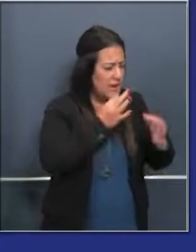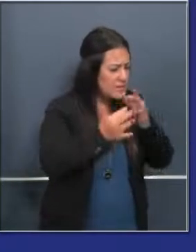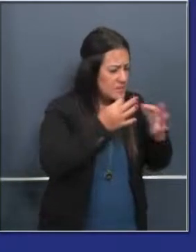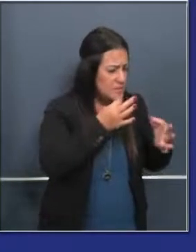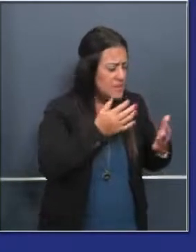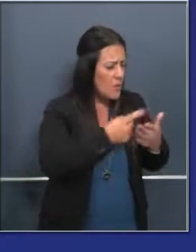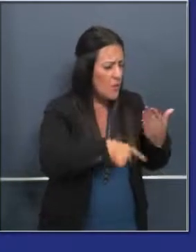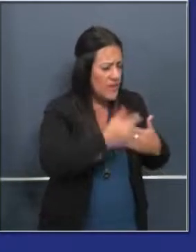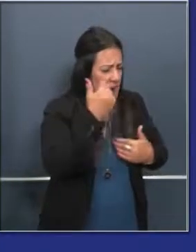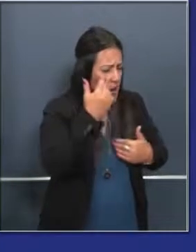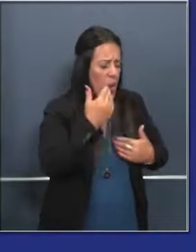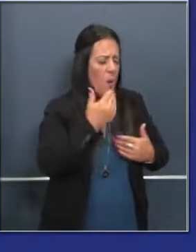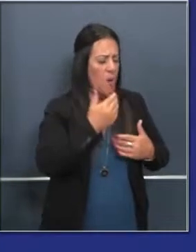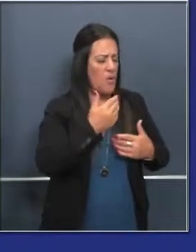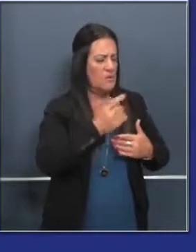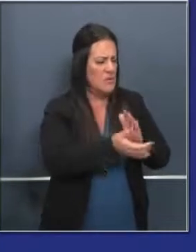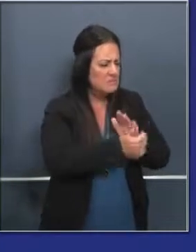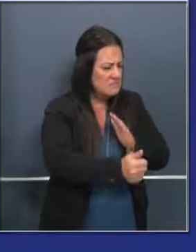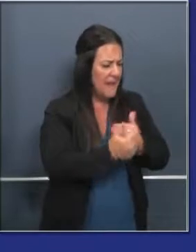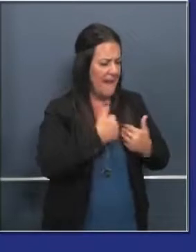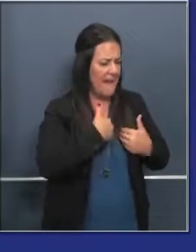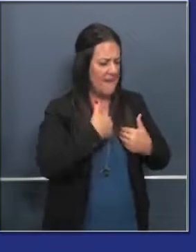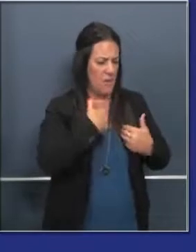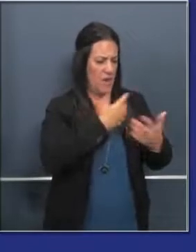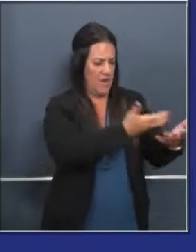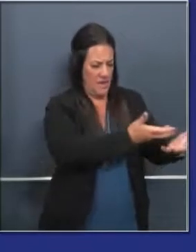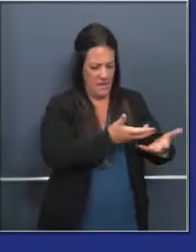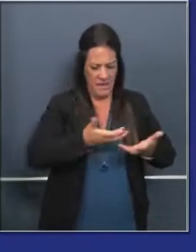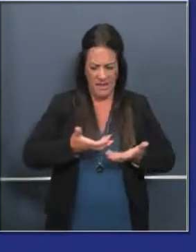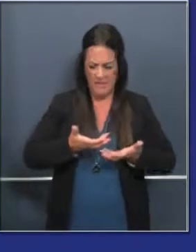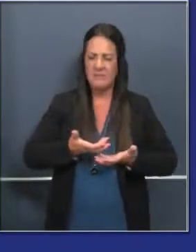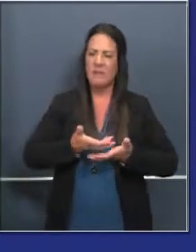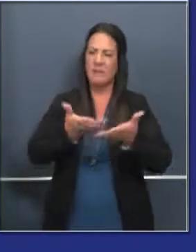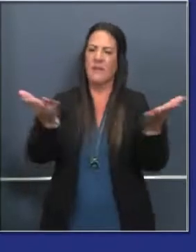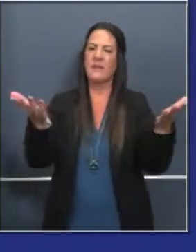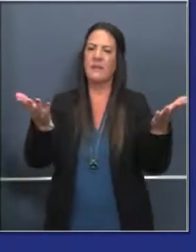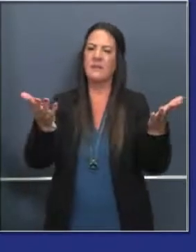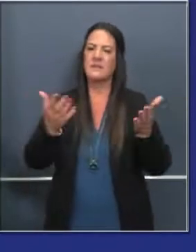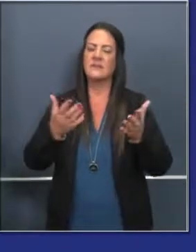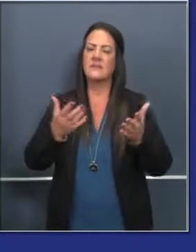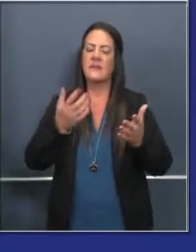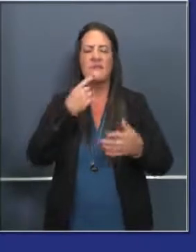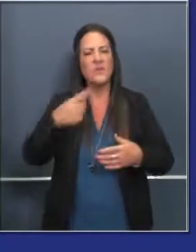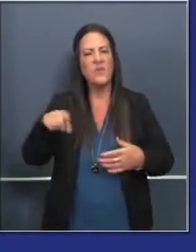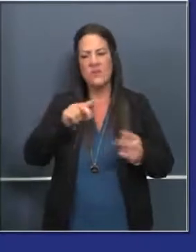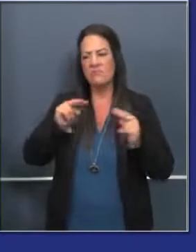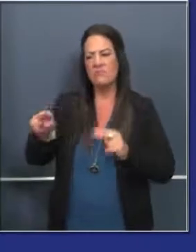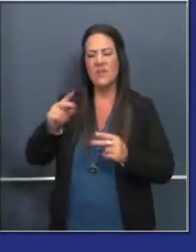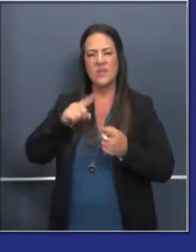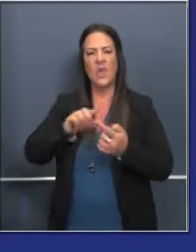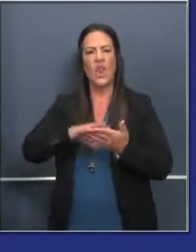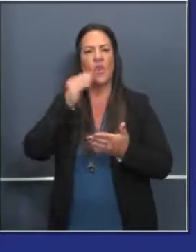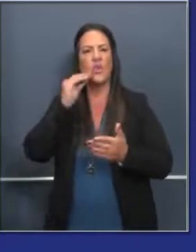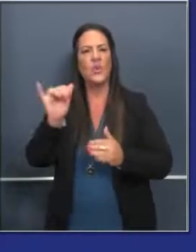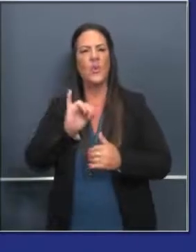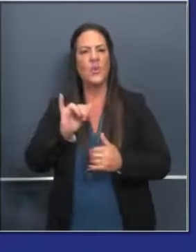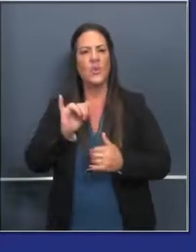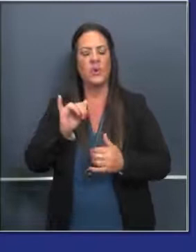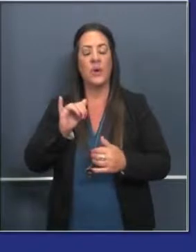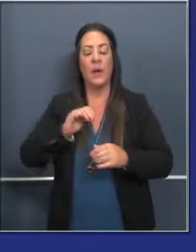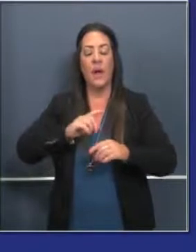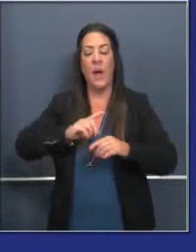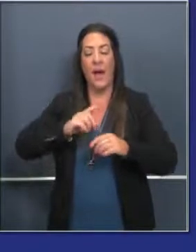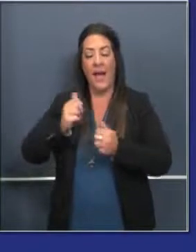want it tested, and we want it challenged. And we recognize there's a reason this is not always done, is it will be